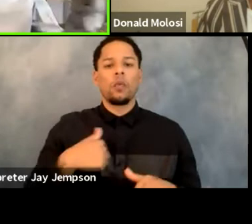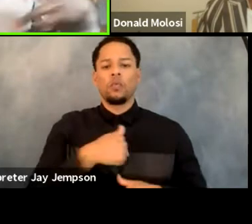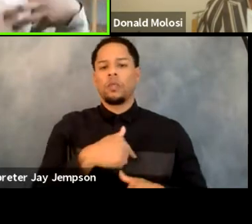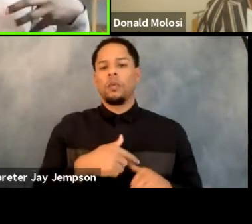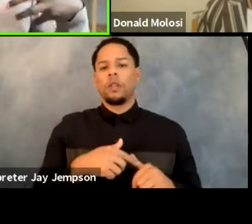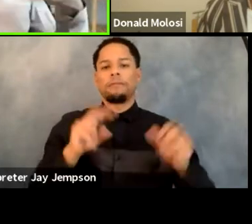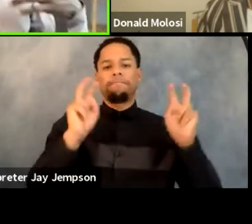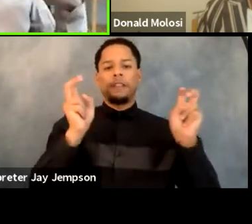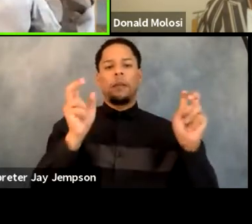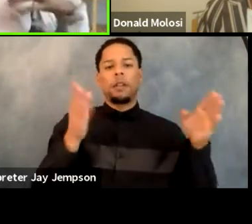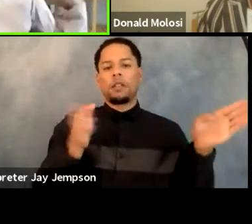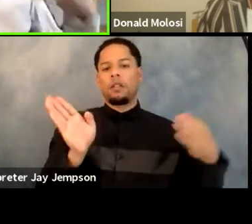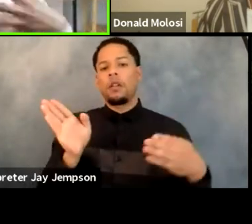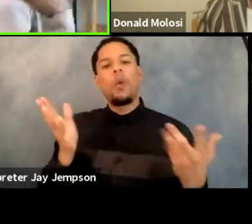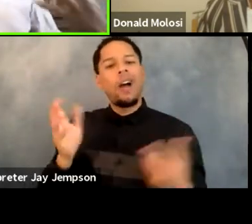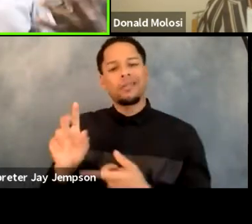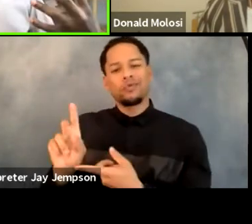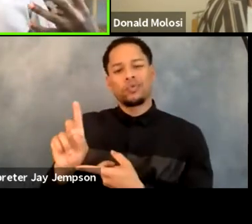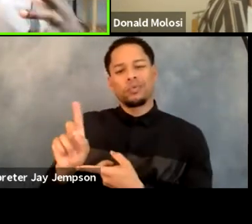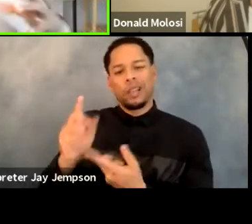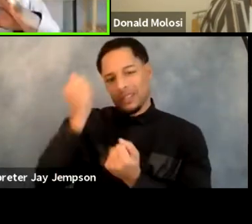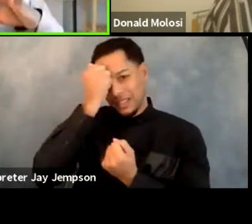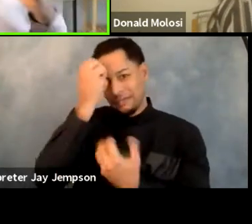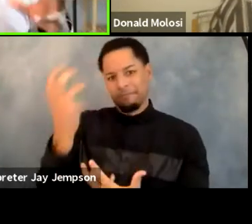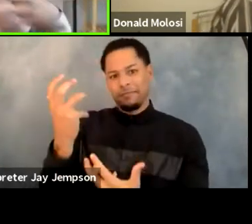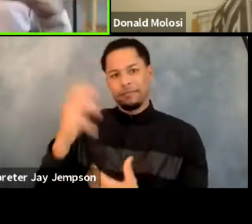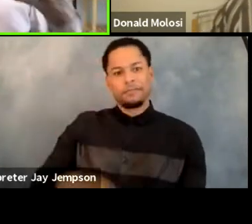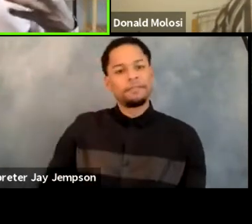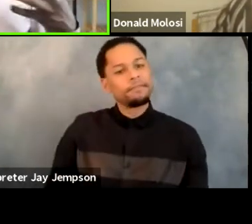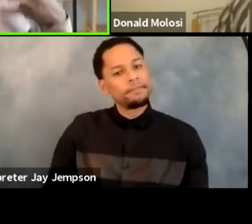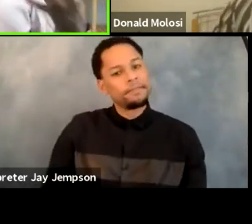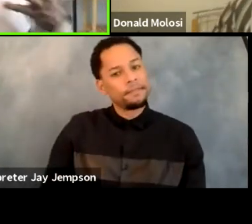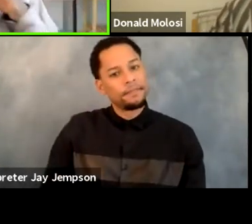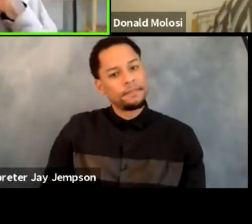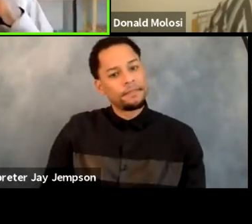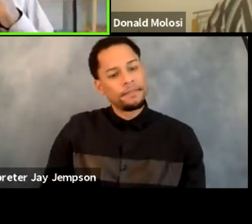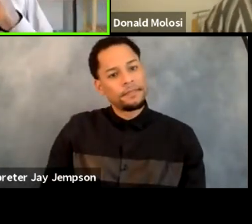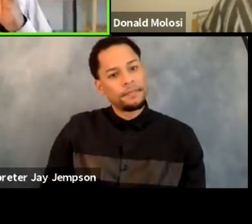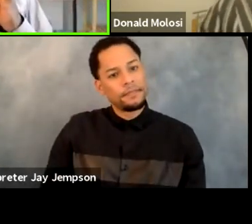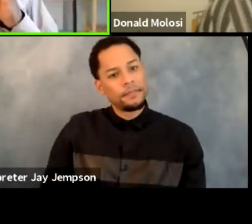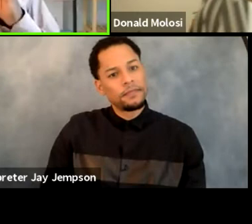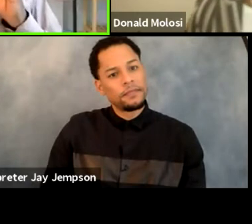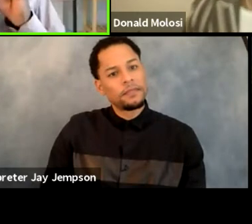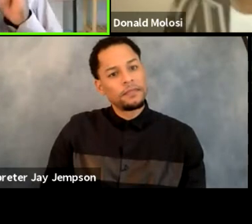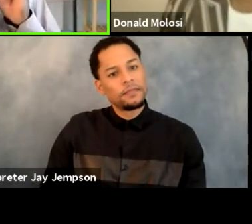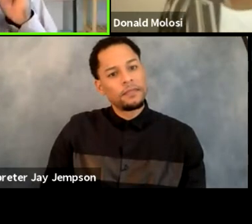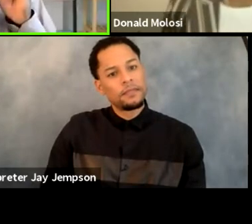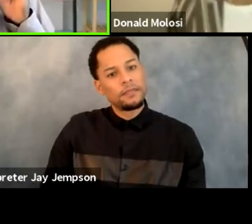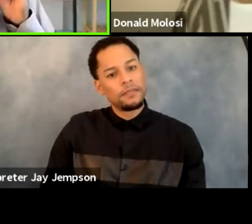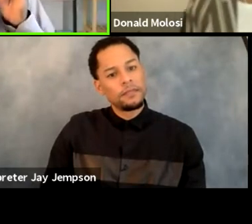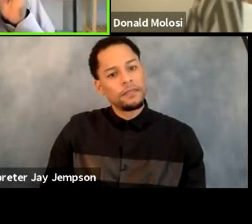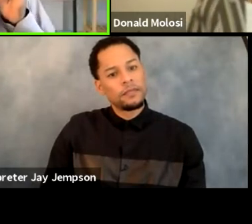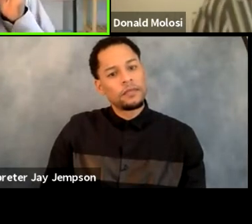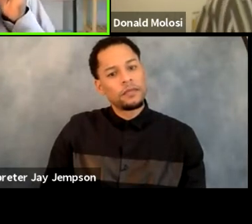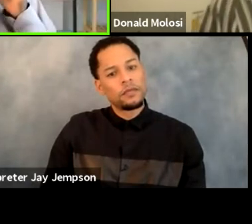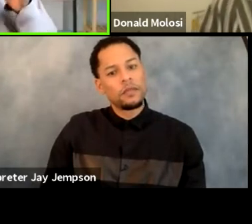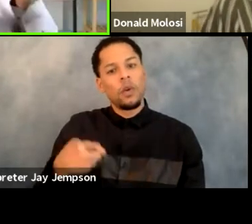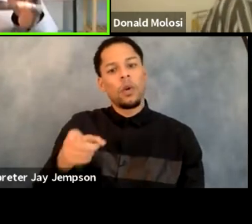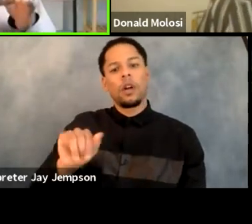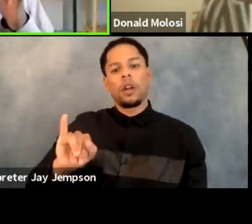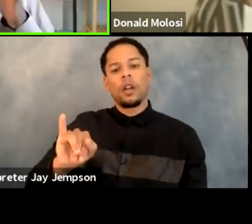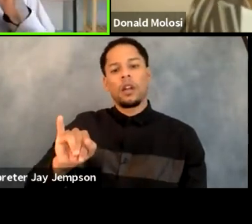start thinking in terms of that, your key points in terms of, you know, decolonizing dramaturgy. But for Ibukun, because